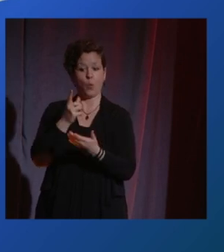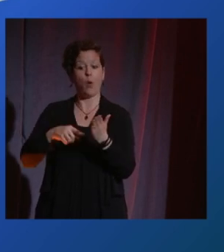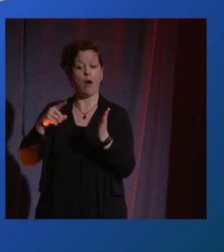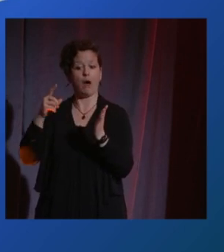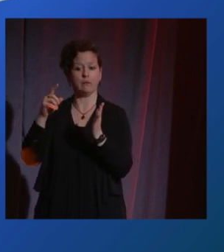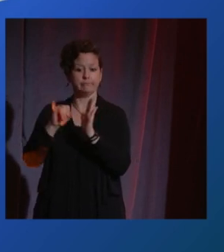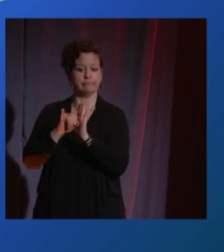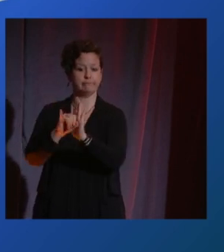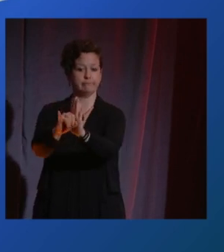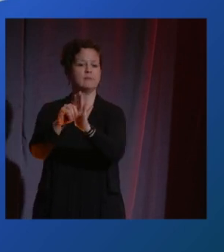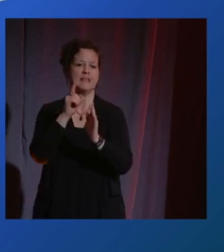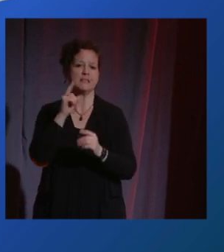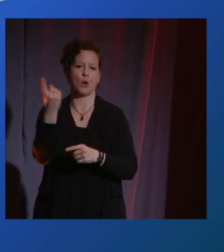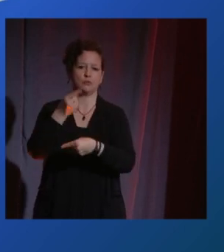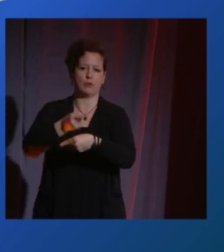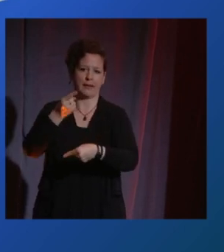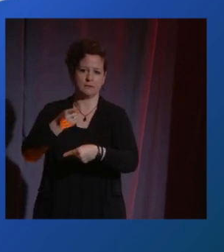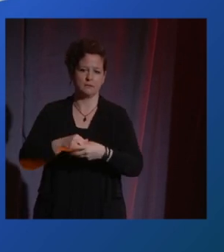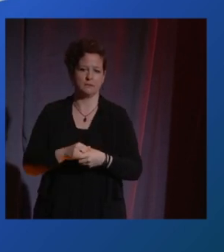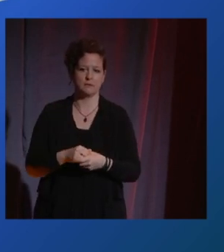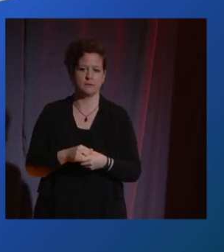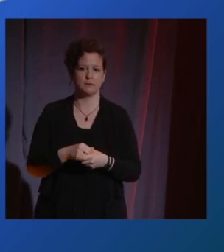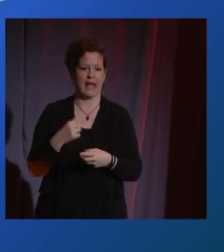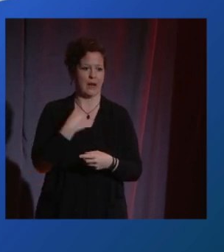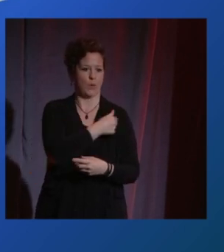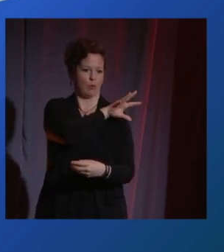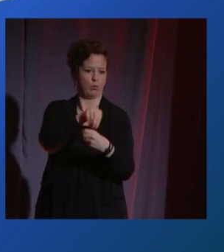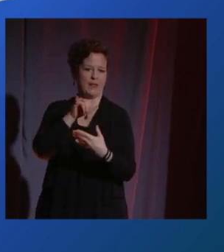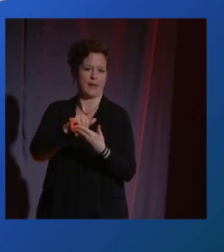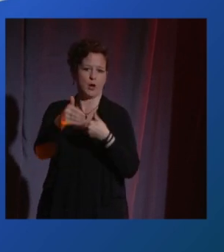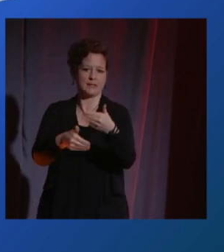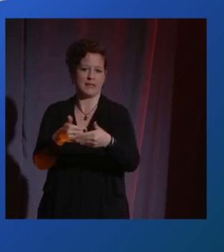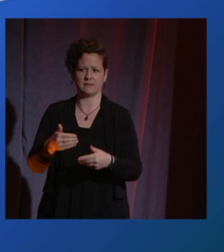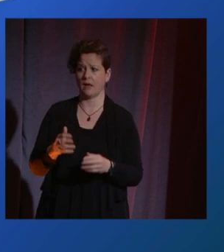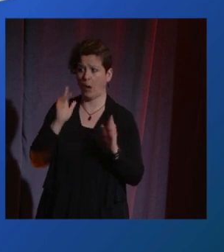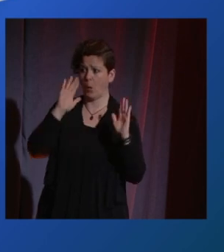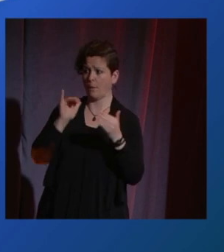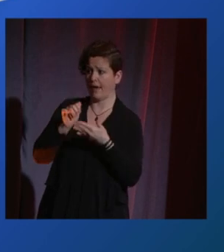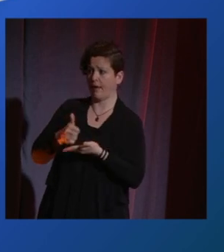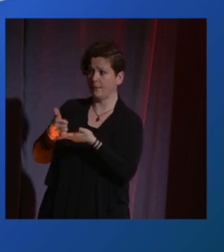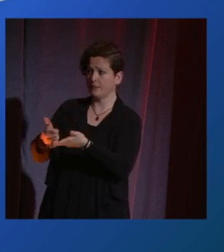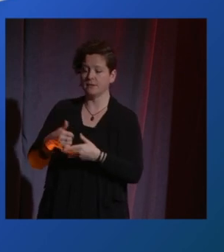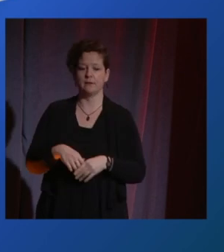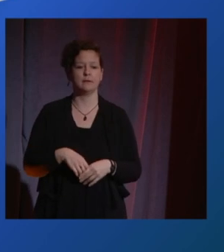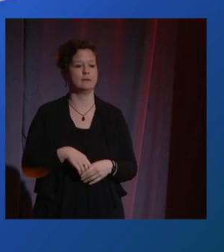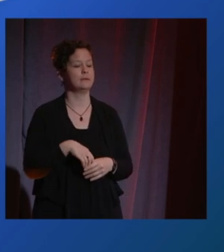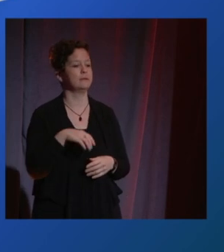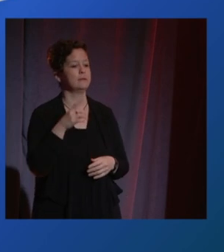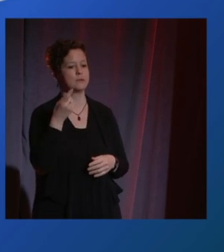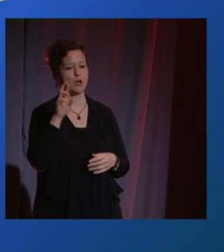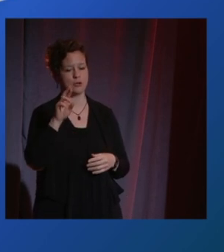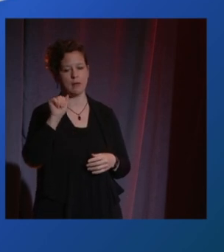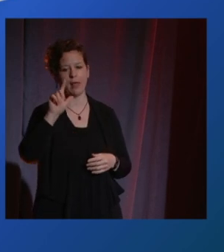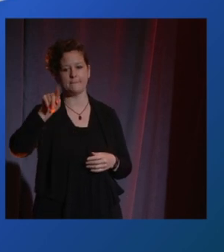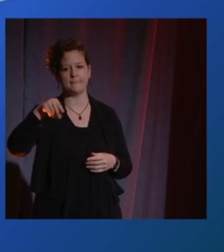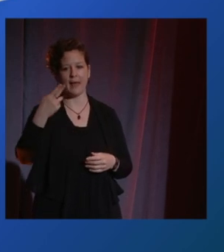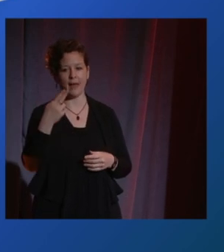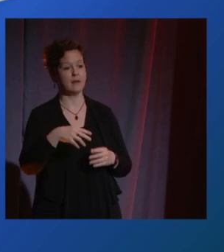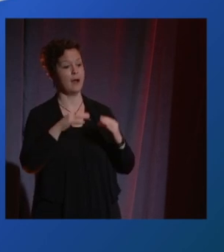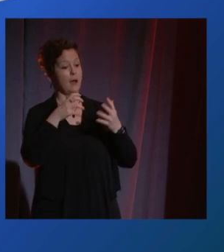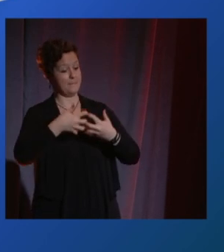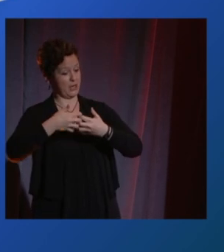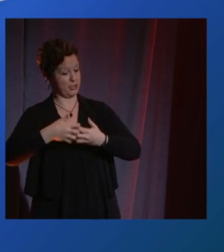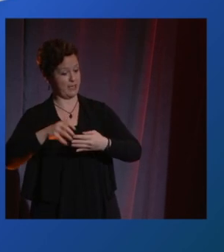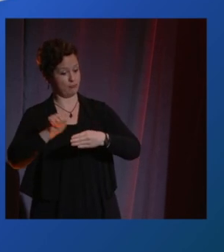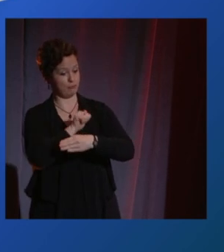and that we're complete I hope that helps it helps a lot a machine trained by the best that should be